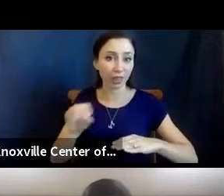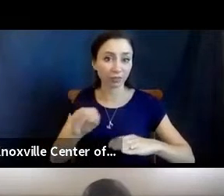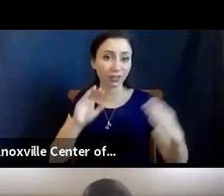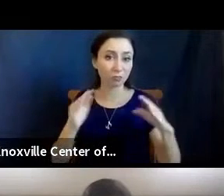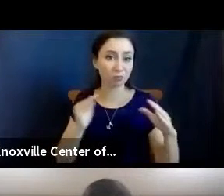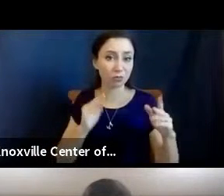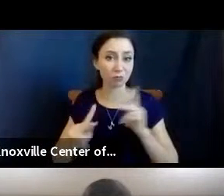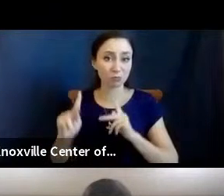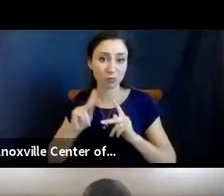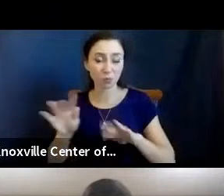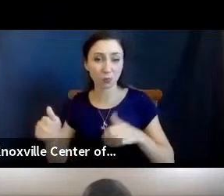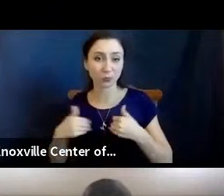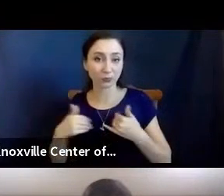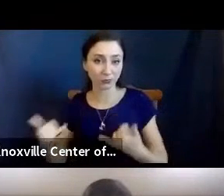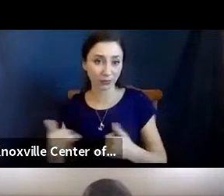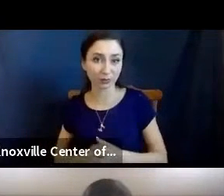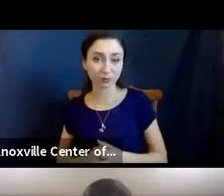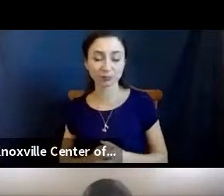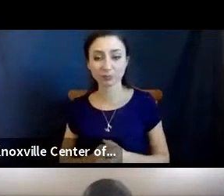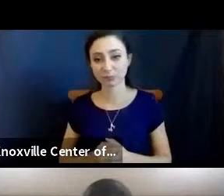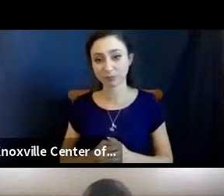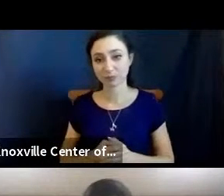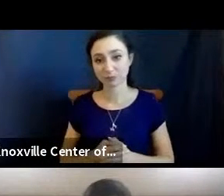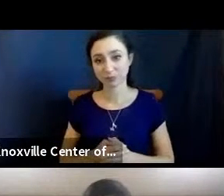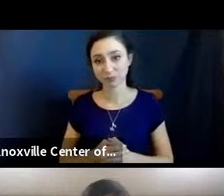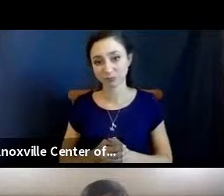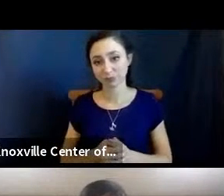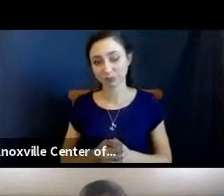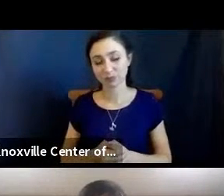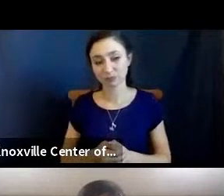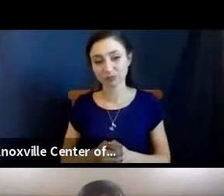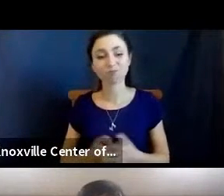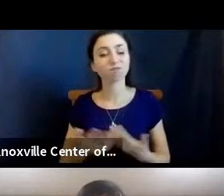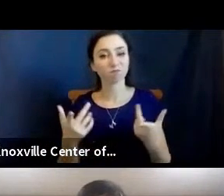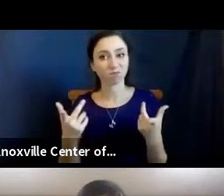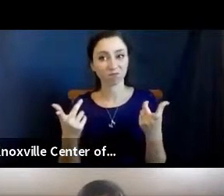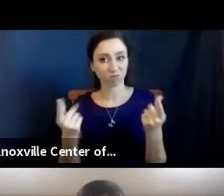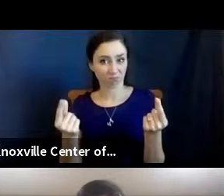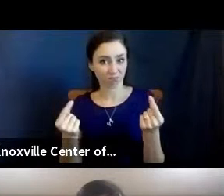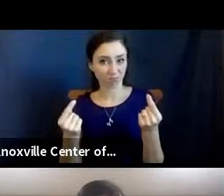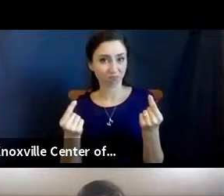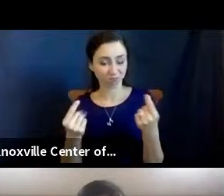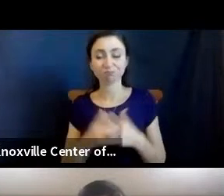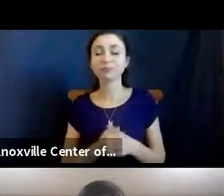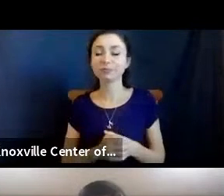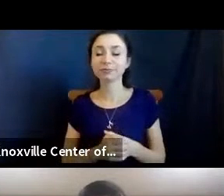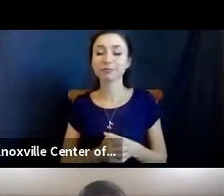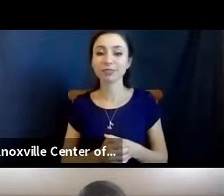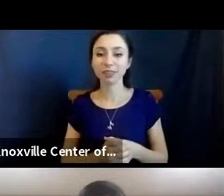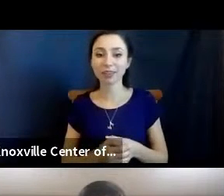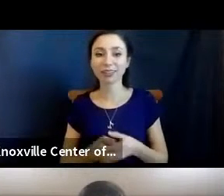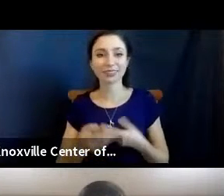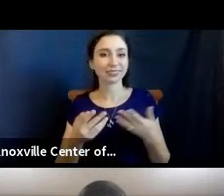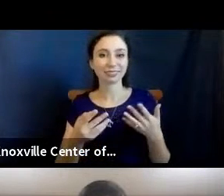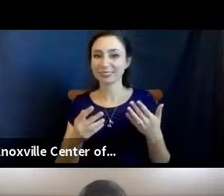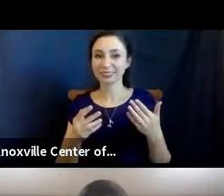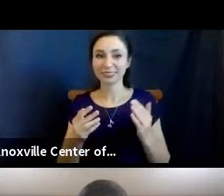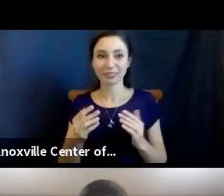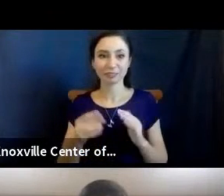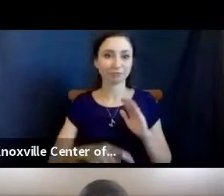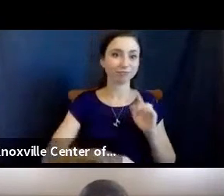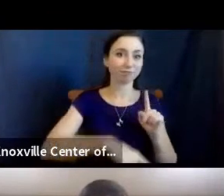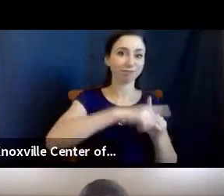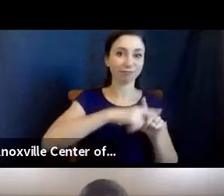ones who are seeking relief right now. So what I want you to take away from this is that there are trade-offs to the choices that we make.